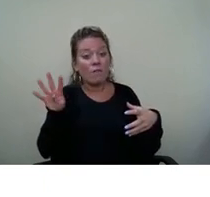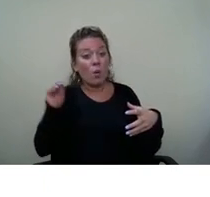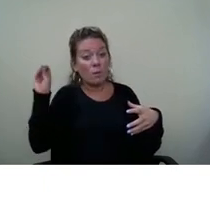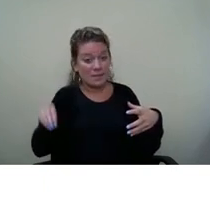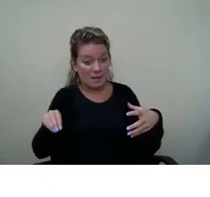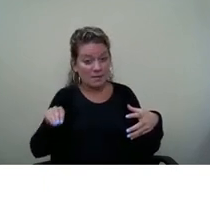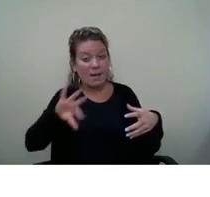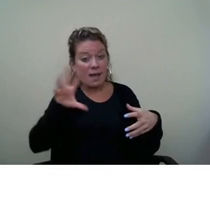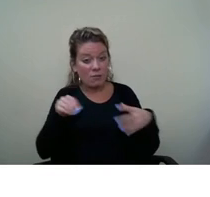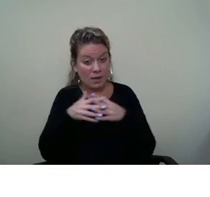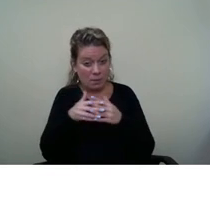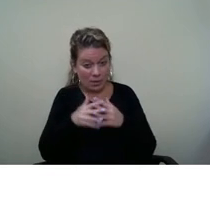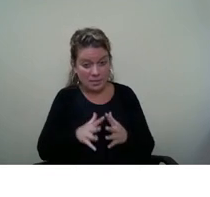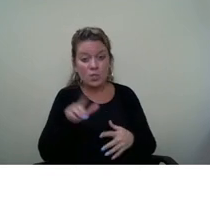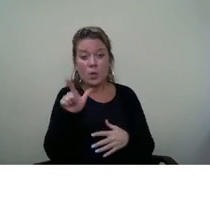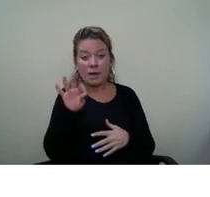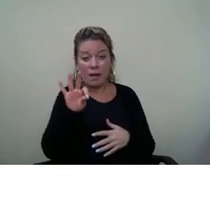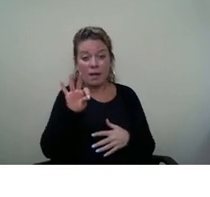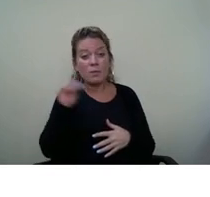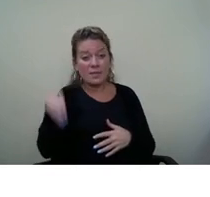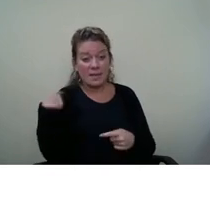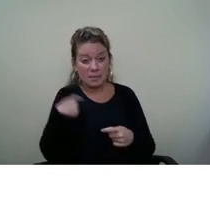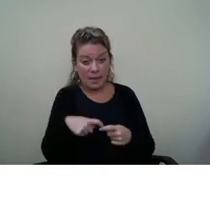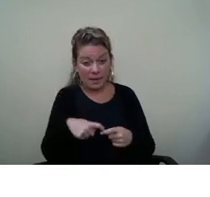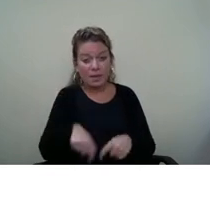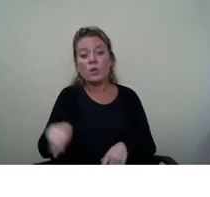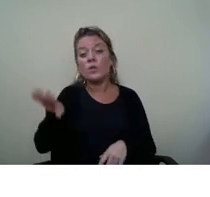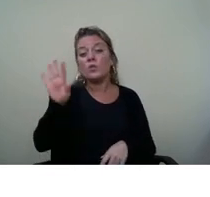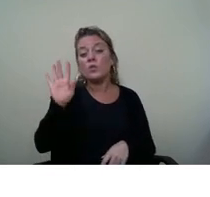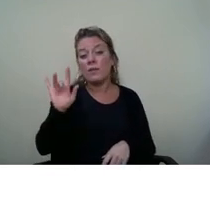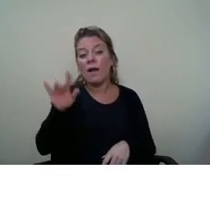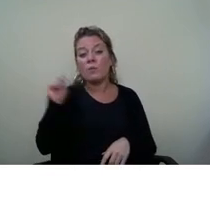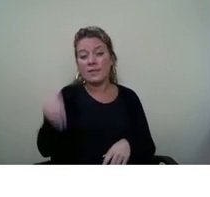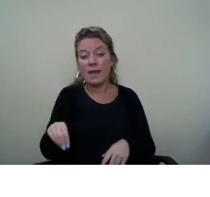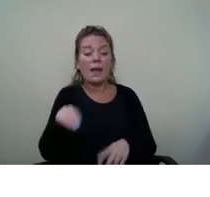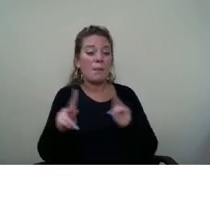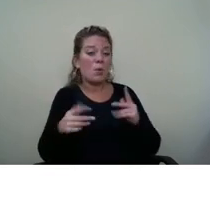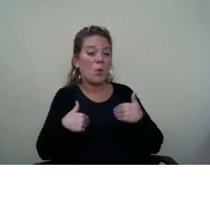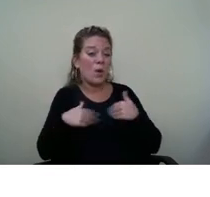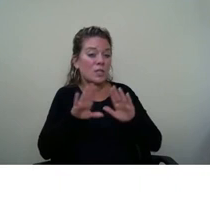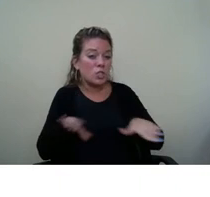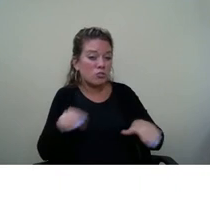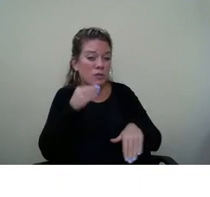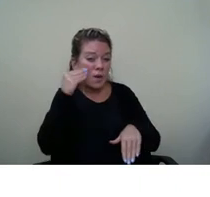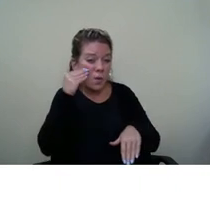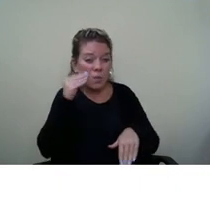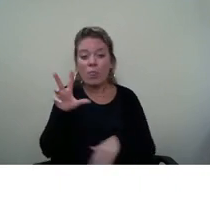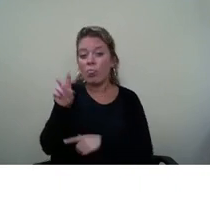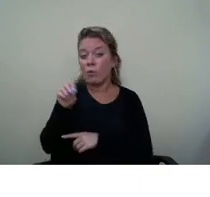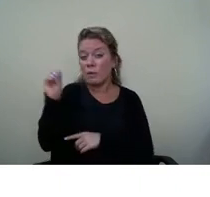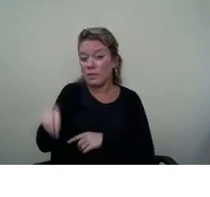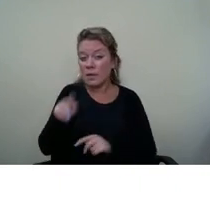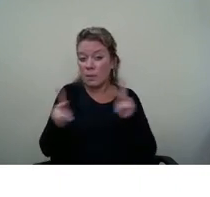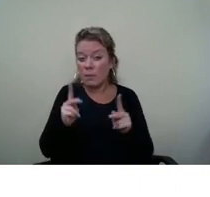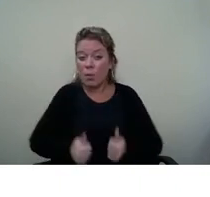Americans, 29% were Hispanic, and then 25% were people that had children at home. Around 30% were people that lived